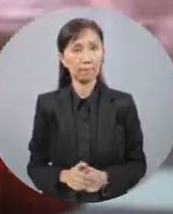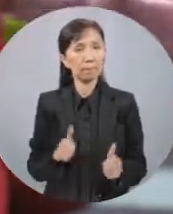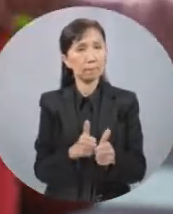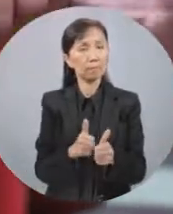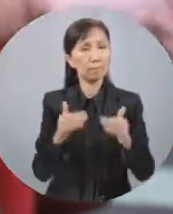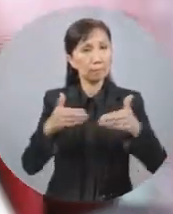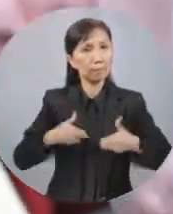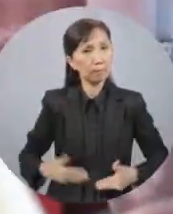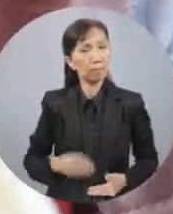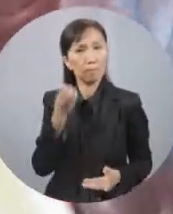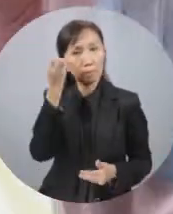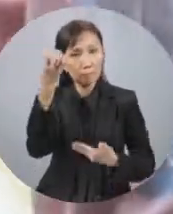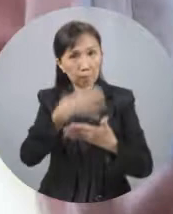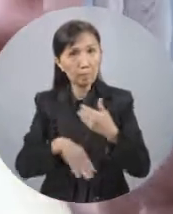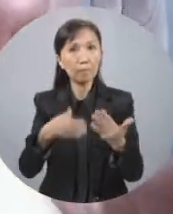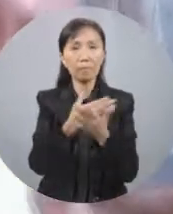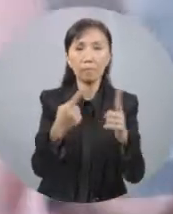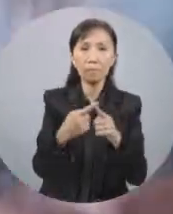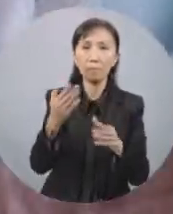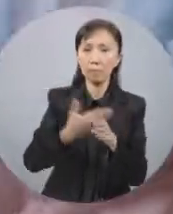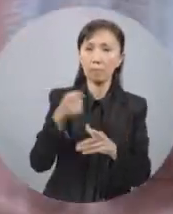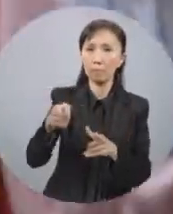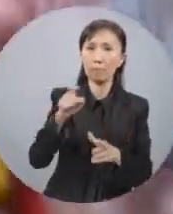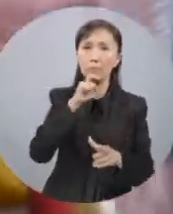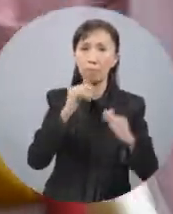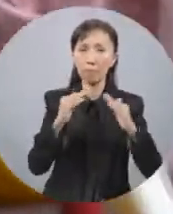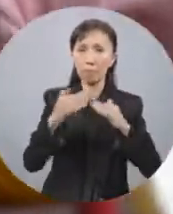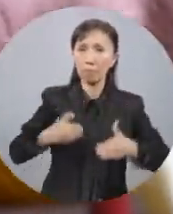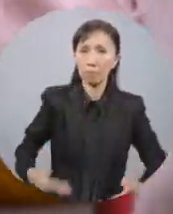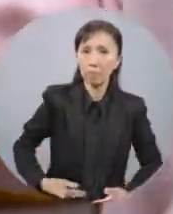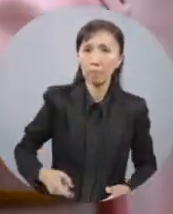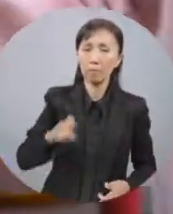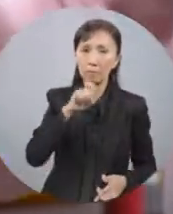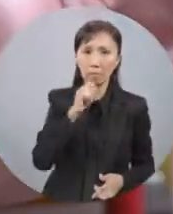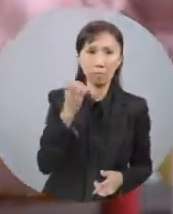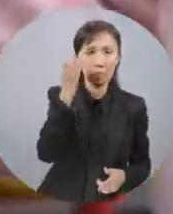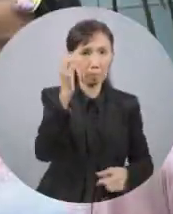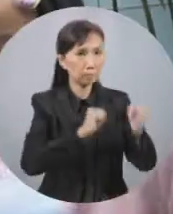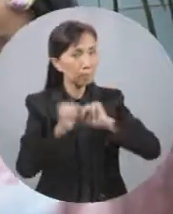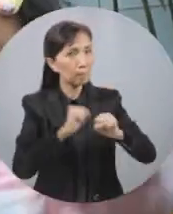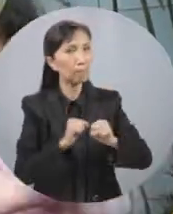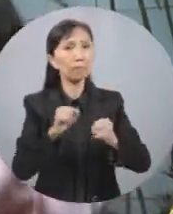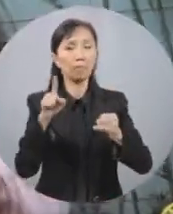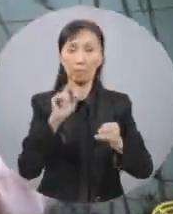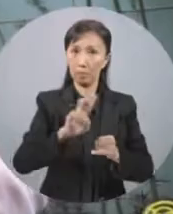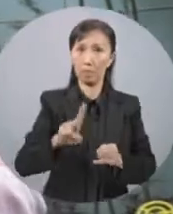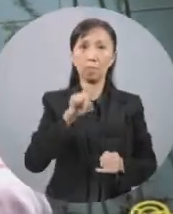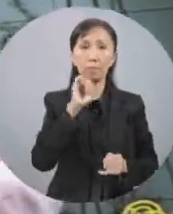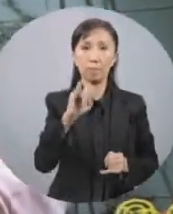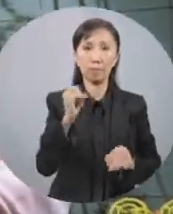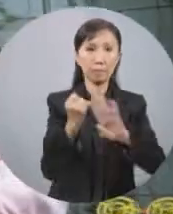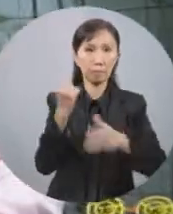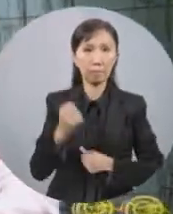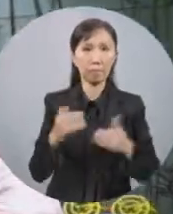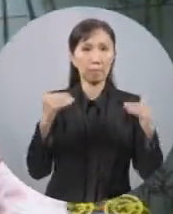Under the Family Status Discrimination Ordinance, it is unlawful to discriminate against a person on the grounds of family status, meaning